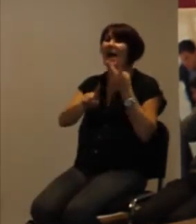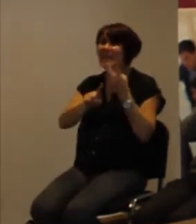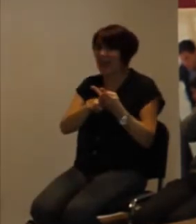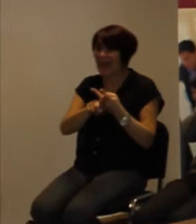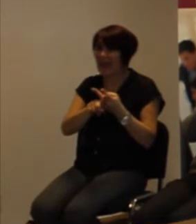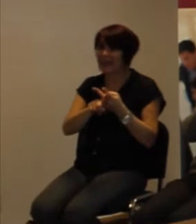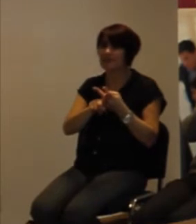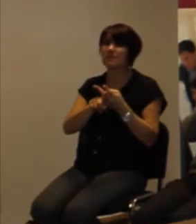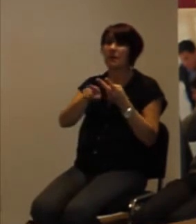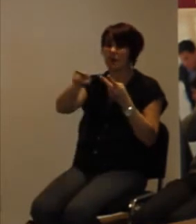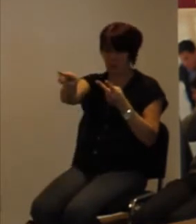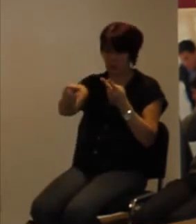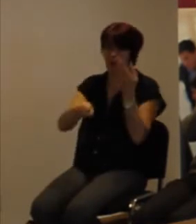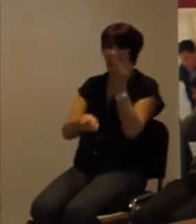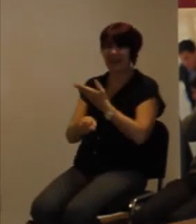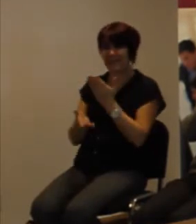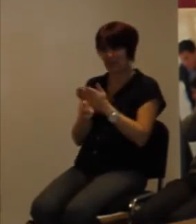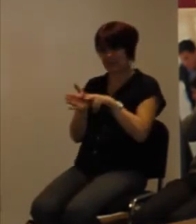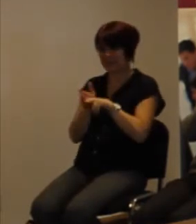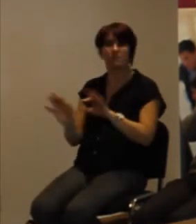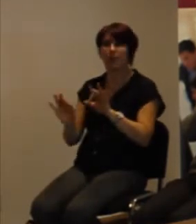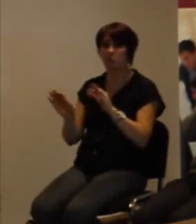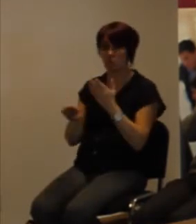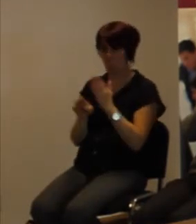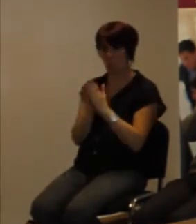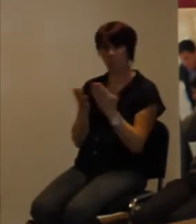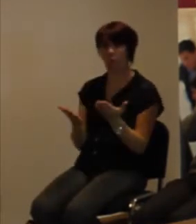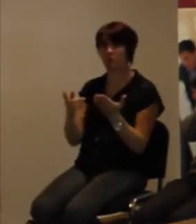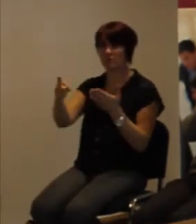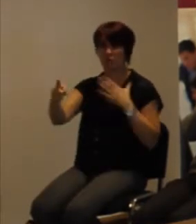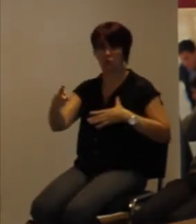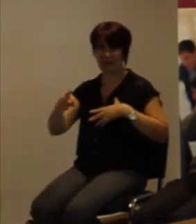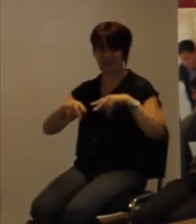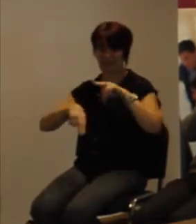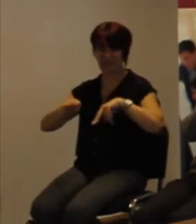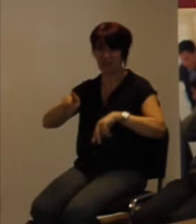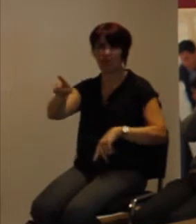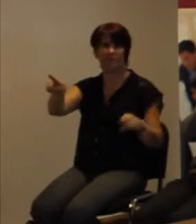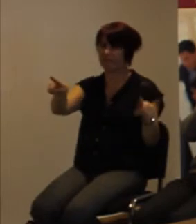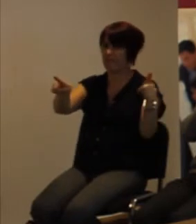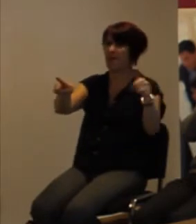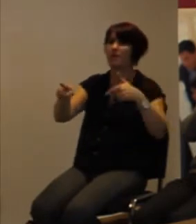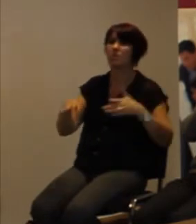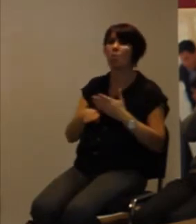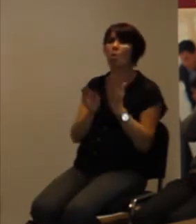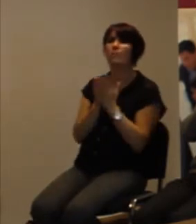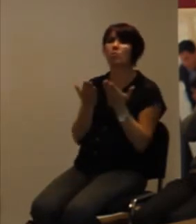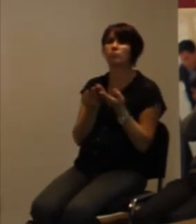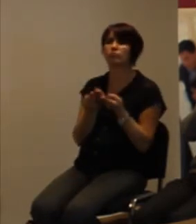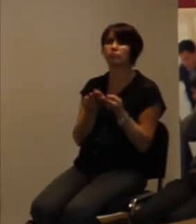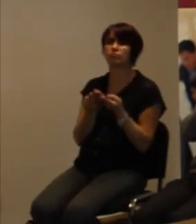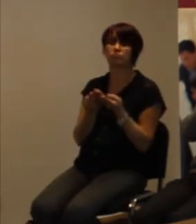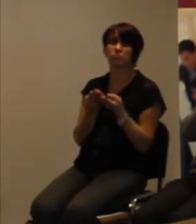it's not under examination, Yeah. circumstances we don't use them. No, okay, that's all right. I think in that situation